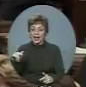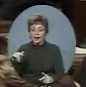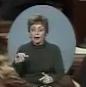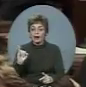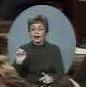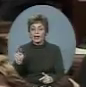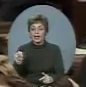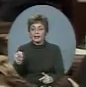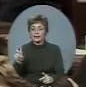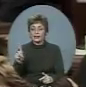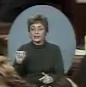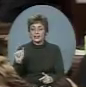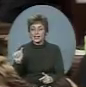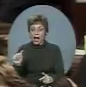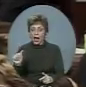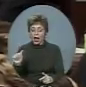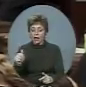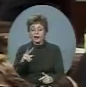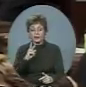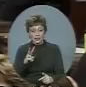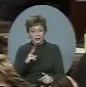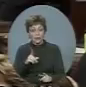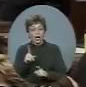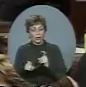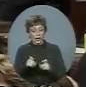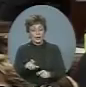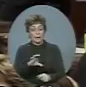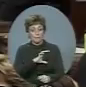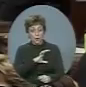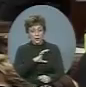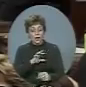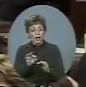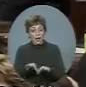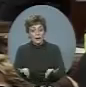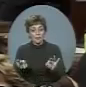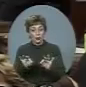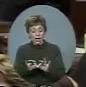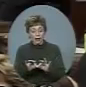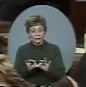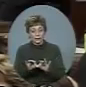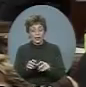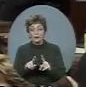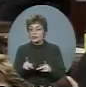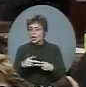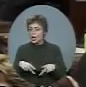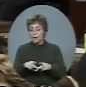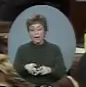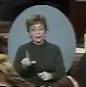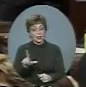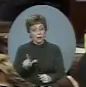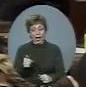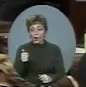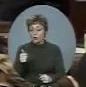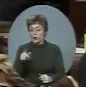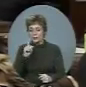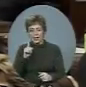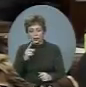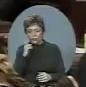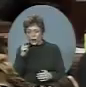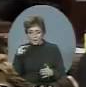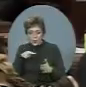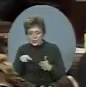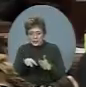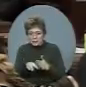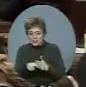important police investigation, and nothing in the Liberal Party should interfere with that. The Liberal Party was the one that passed